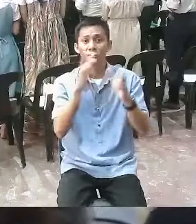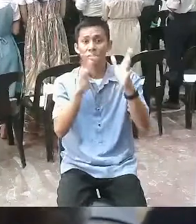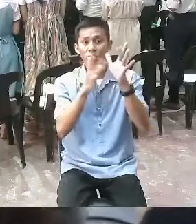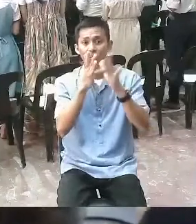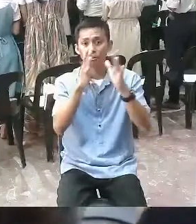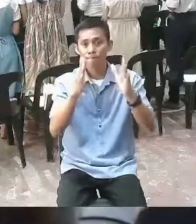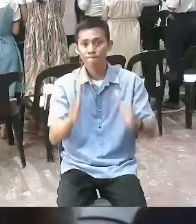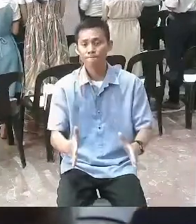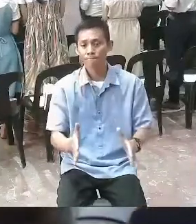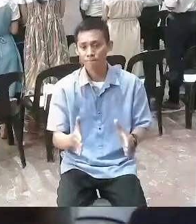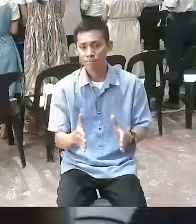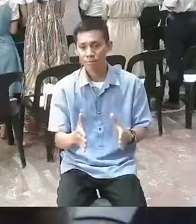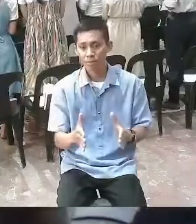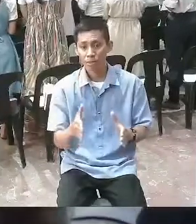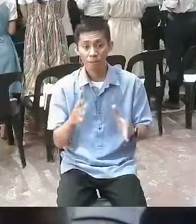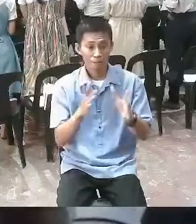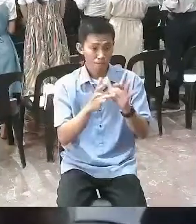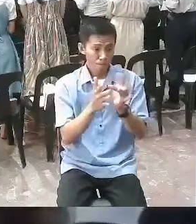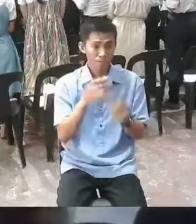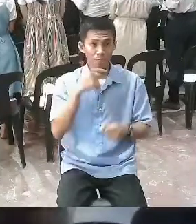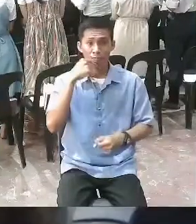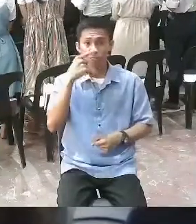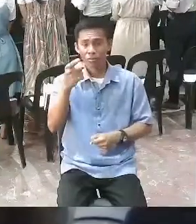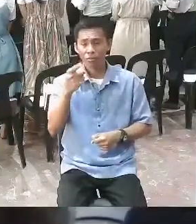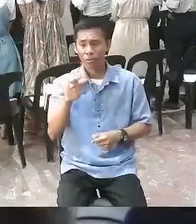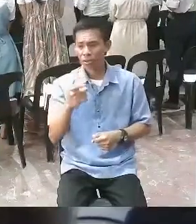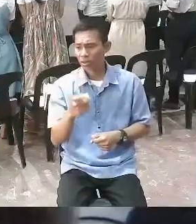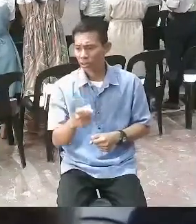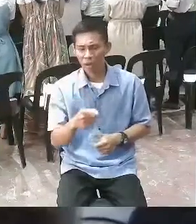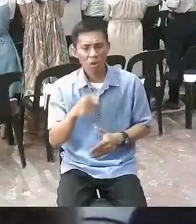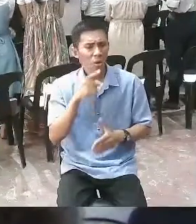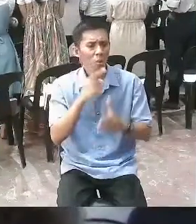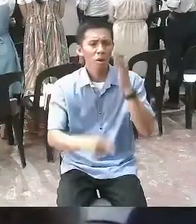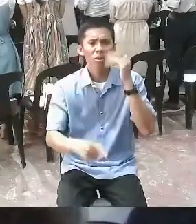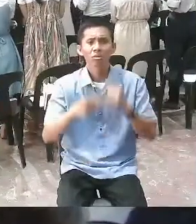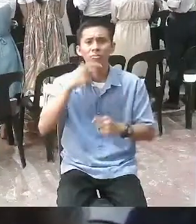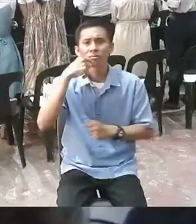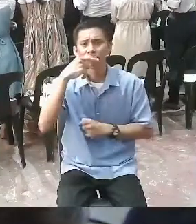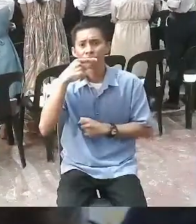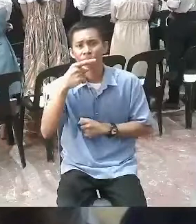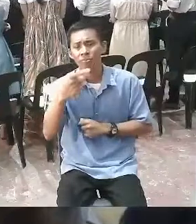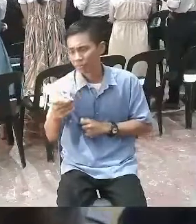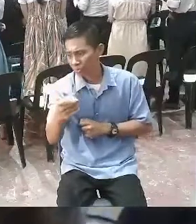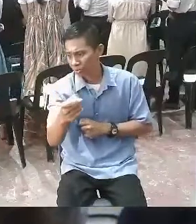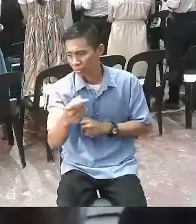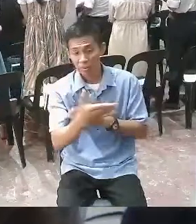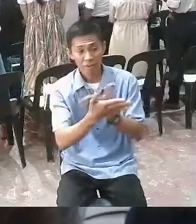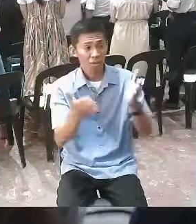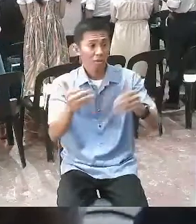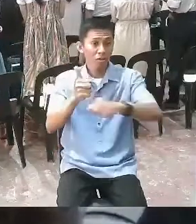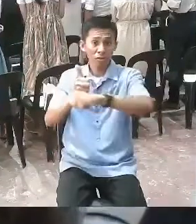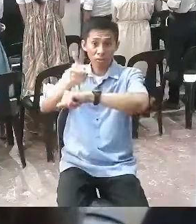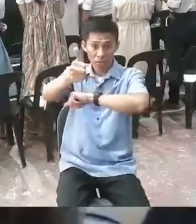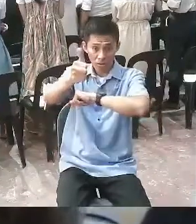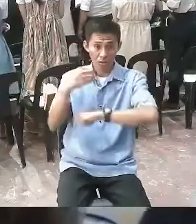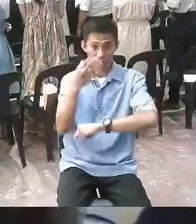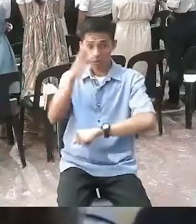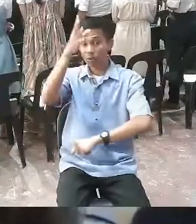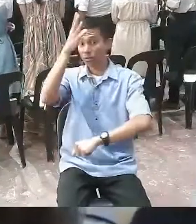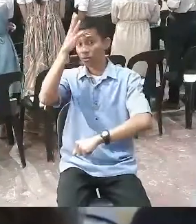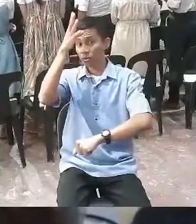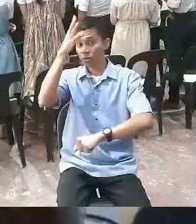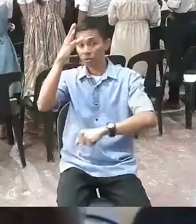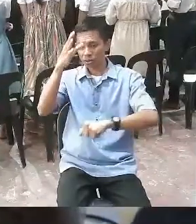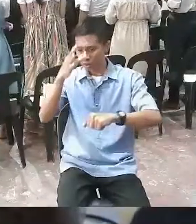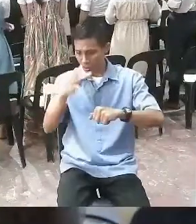saints. Here the Bible says, what shall we say then? That Abraham our father, as